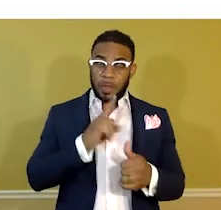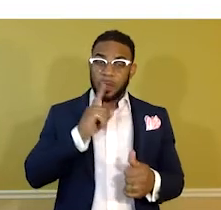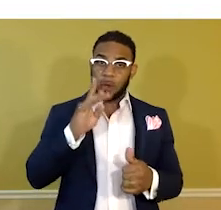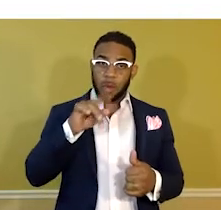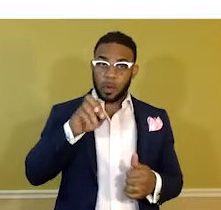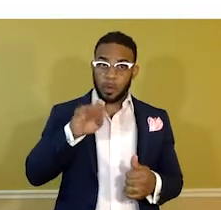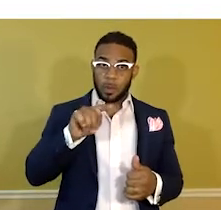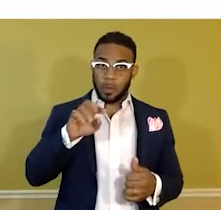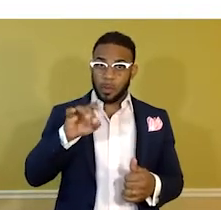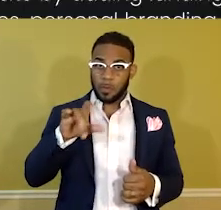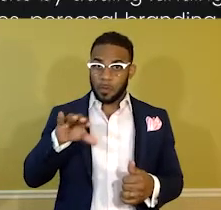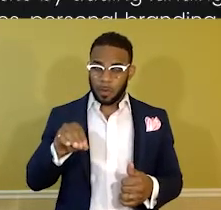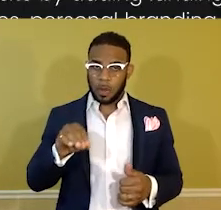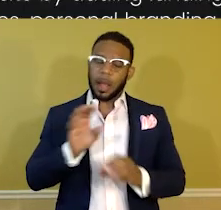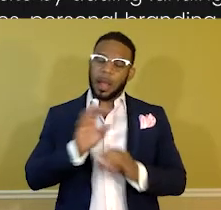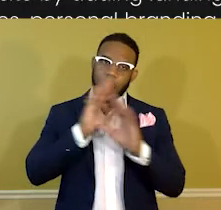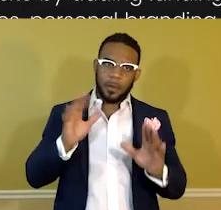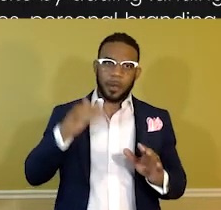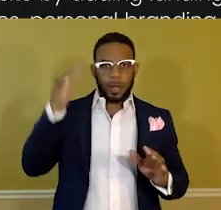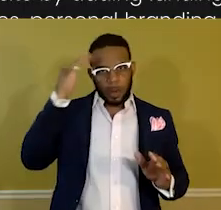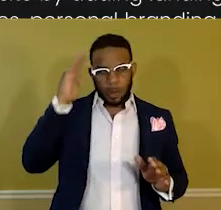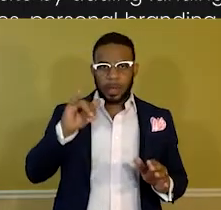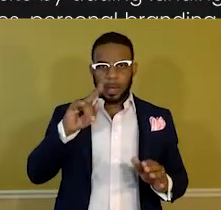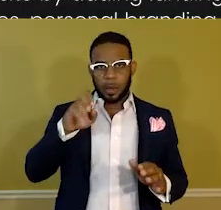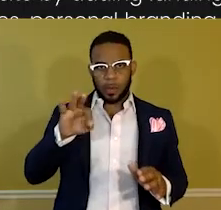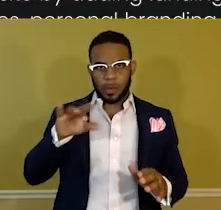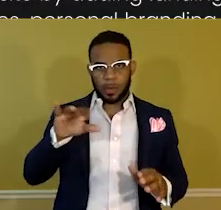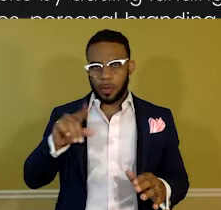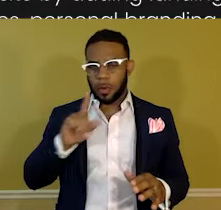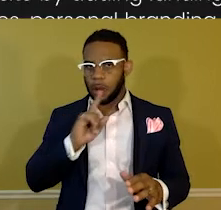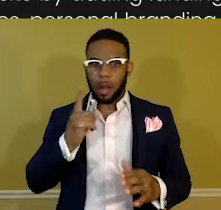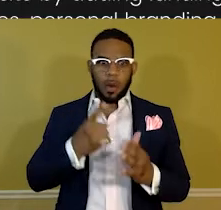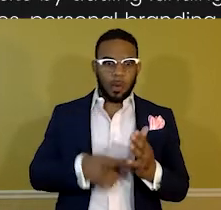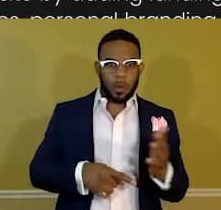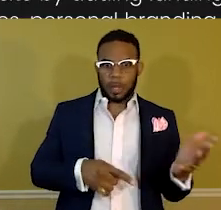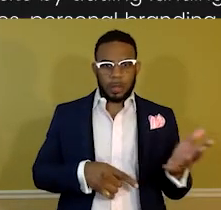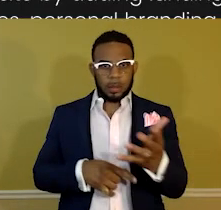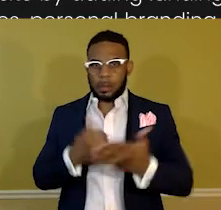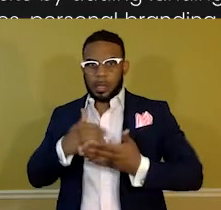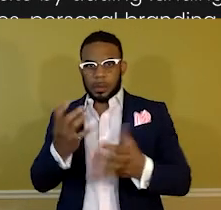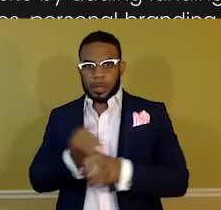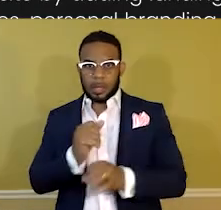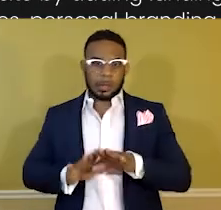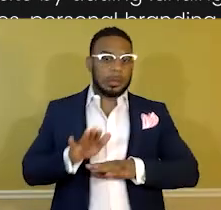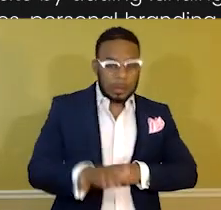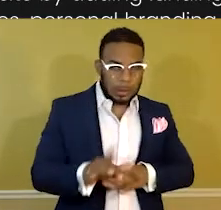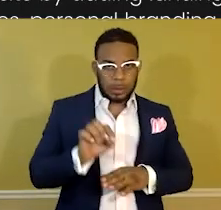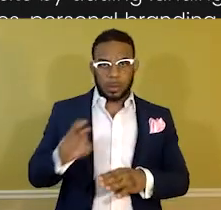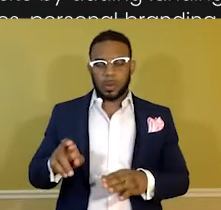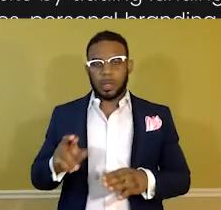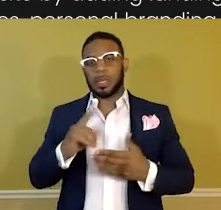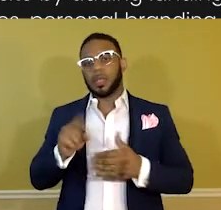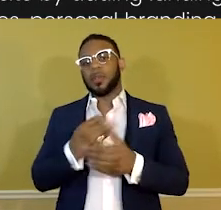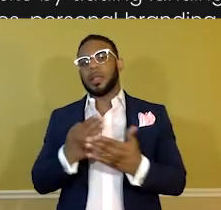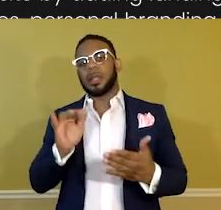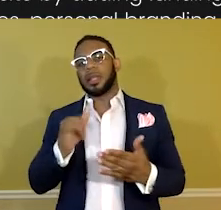portfolio. Um, obviously we know that portfolios are what, you know, helps you get your foot in the door. Um, it's the